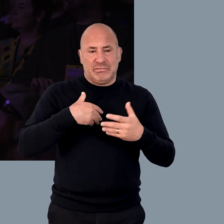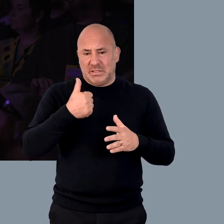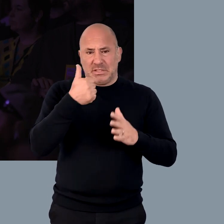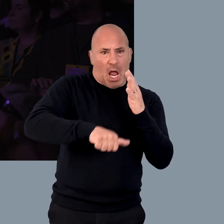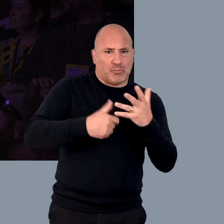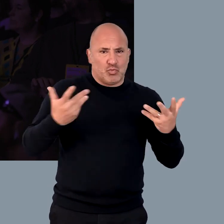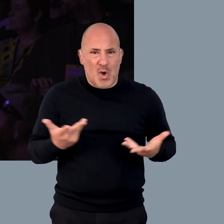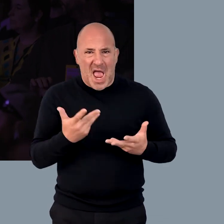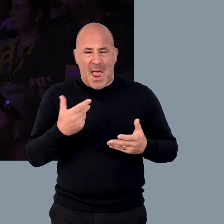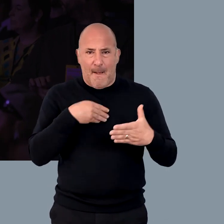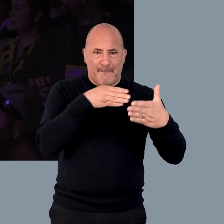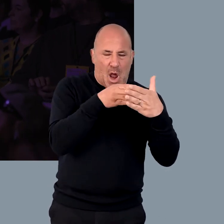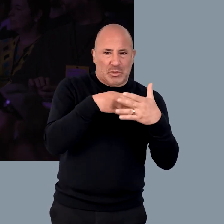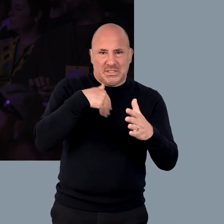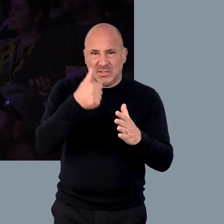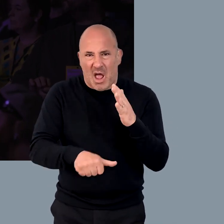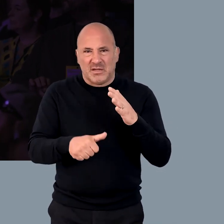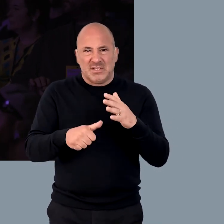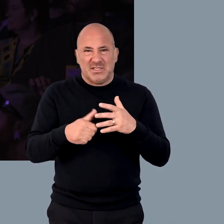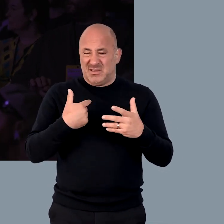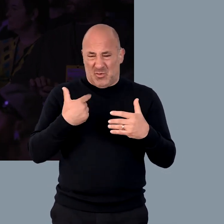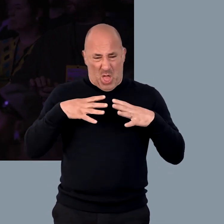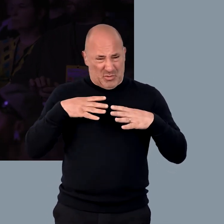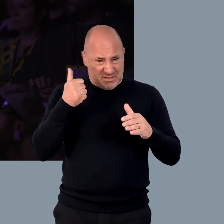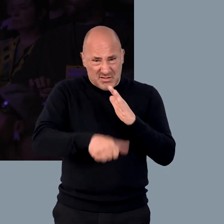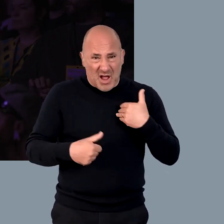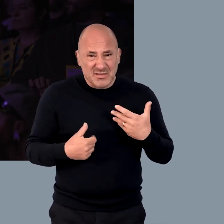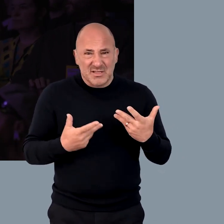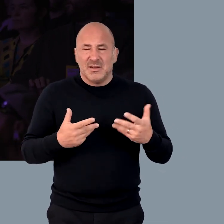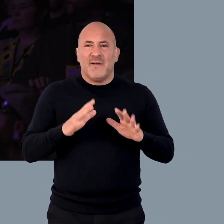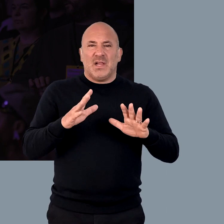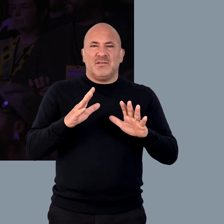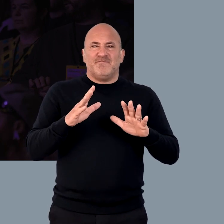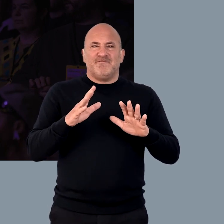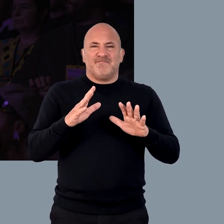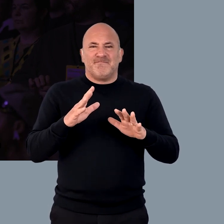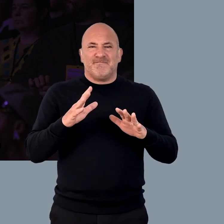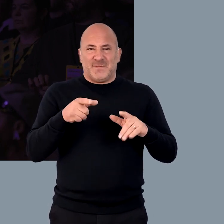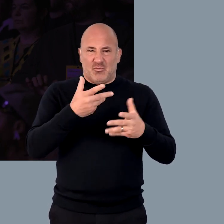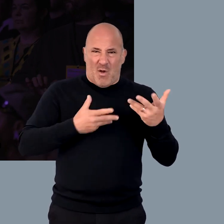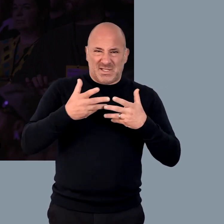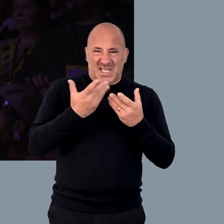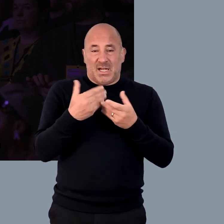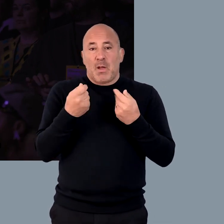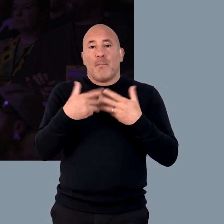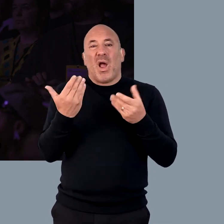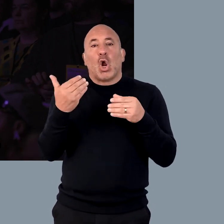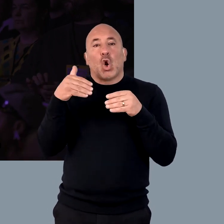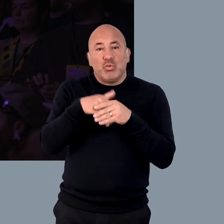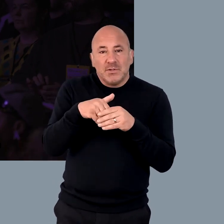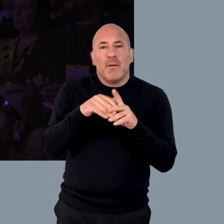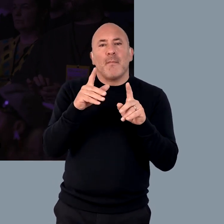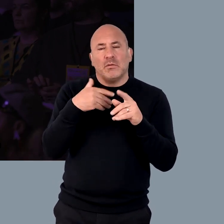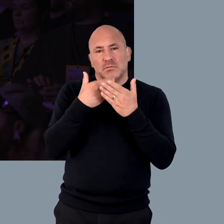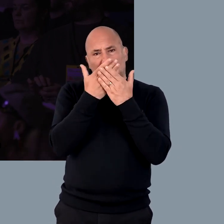There's been a lot of talk today about kind of starting points, barriers to start, and it feels like we're way past starting, so it feels a little bit like how can we have